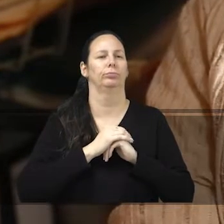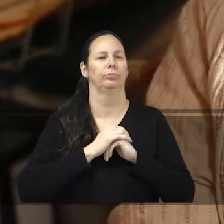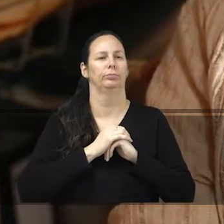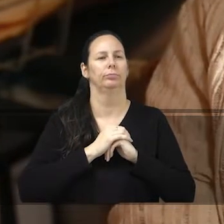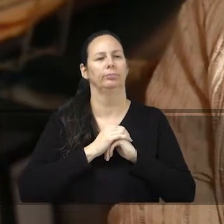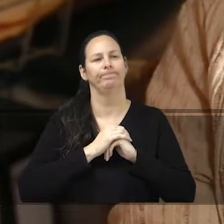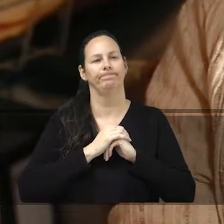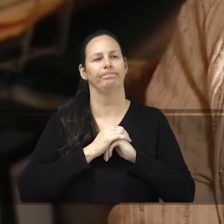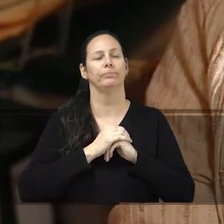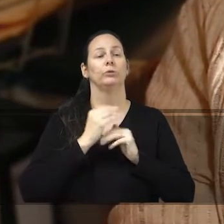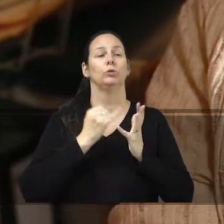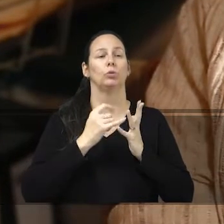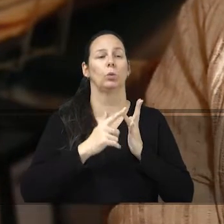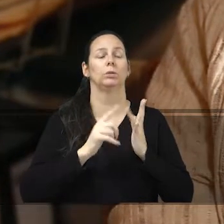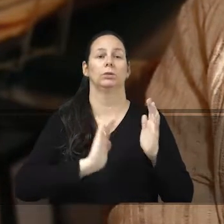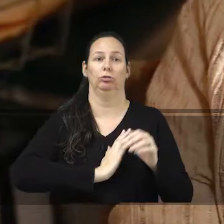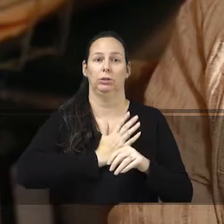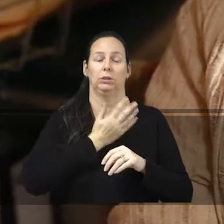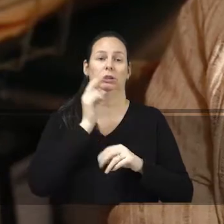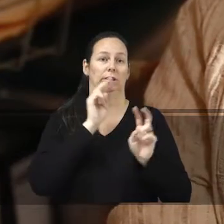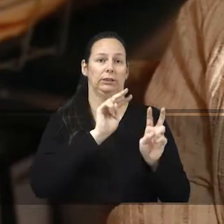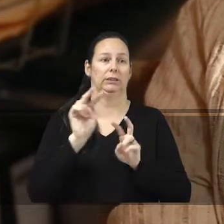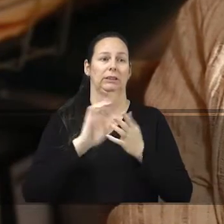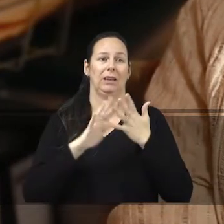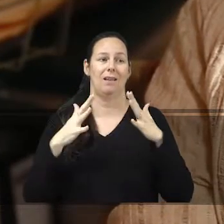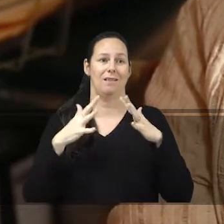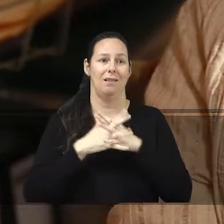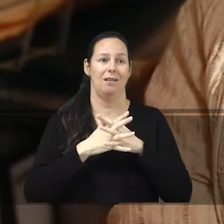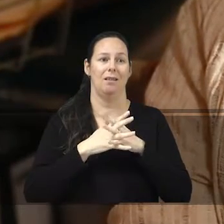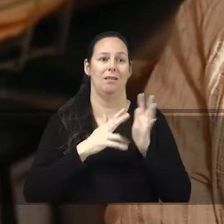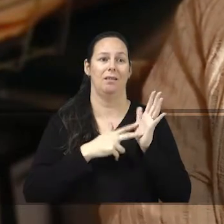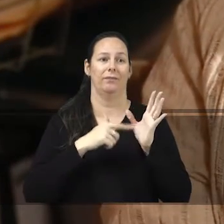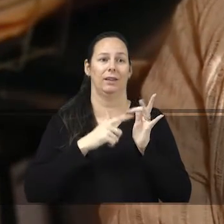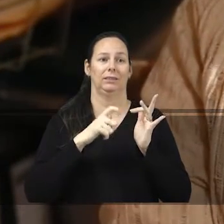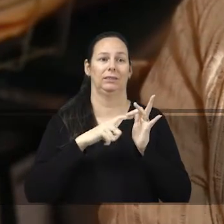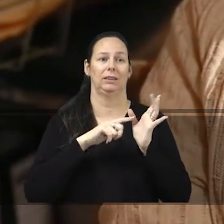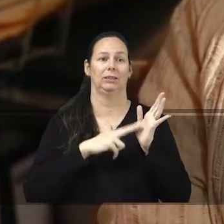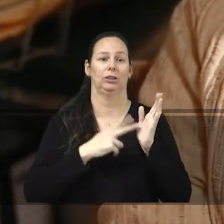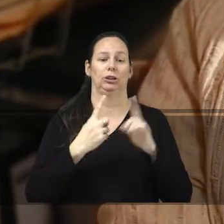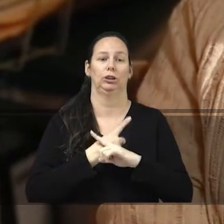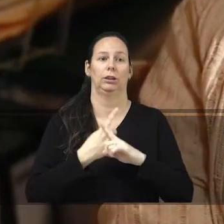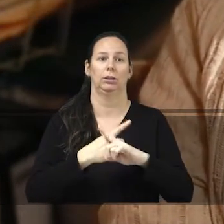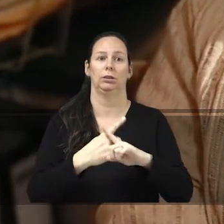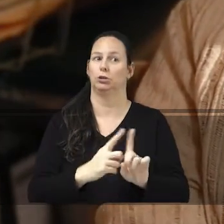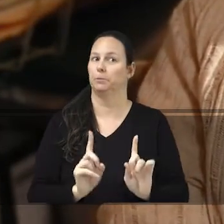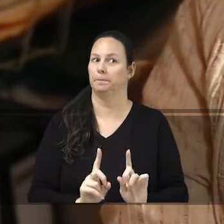bureaucracy. So it'll be interesting to see how the Vatican